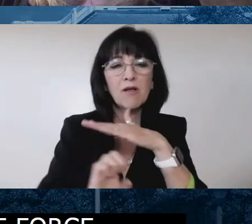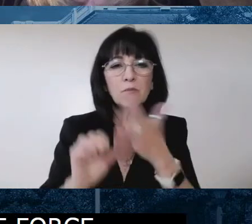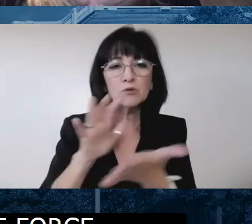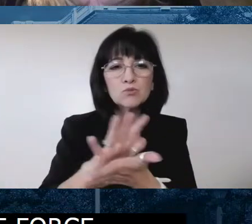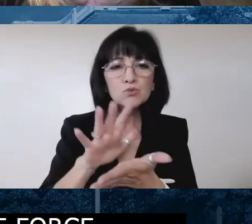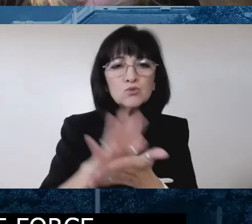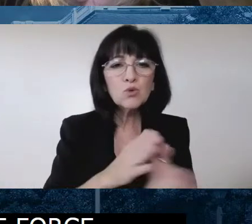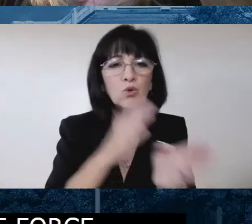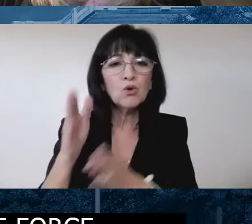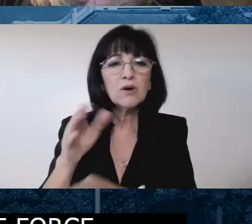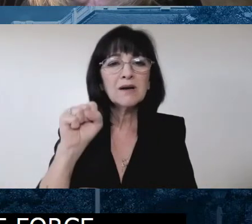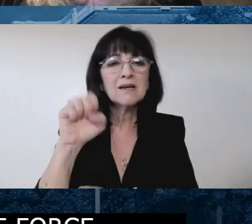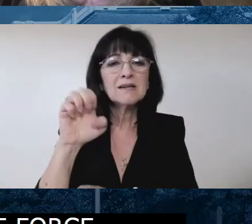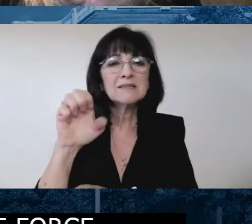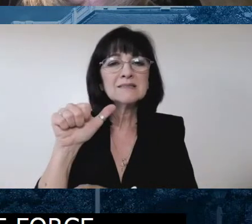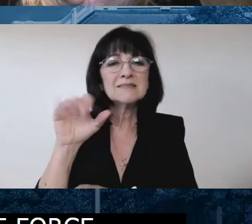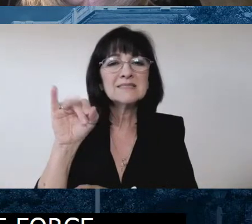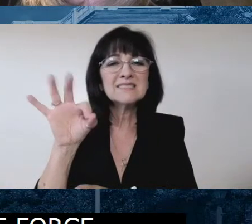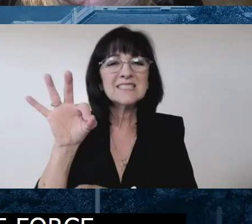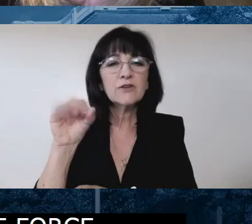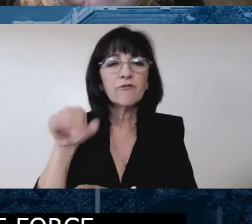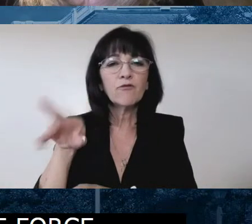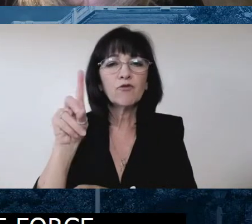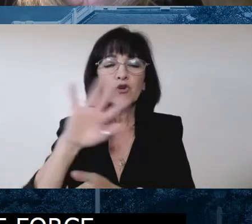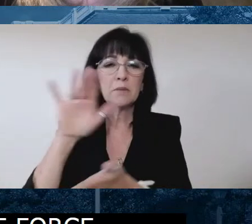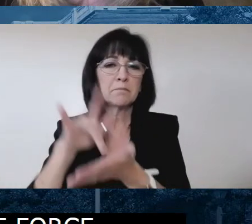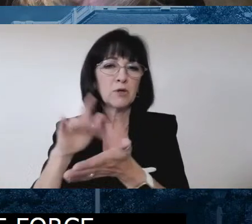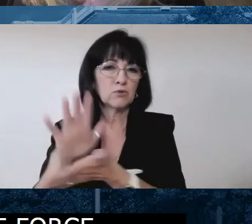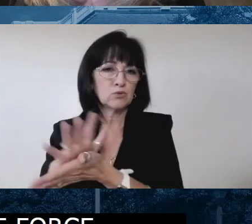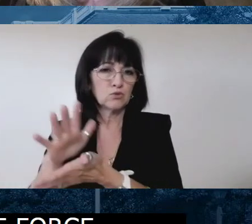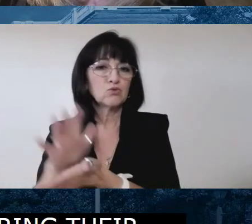their kids, individuals 12 and up,